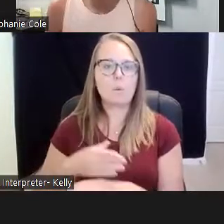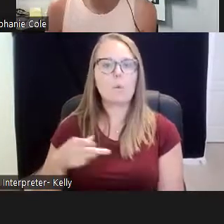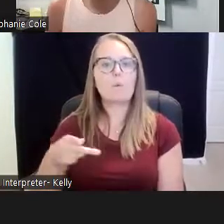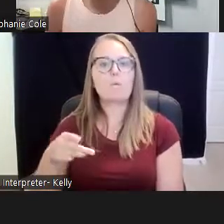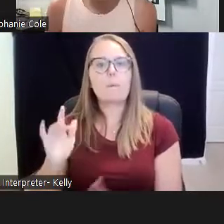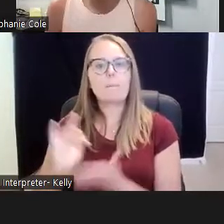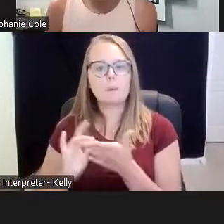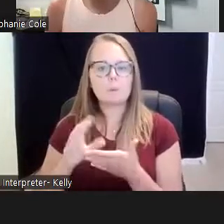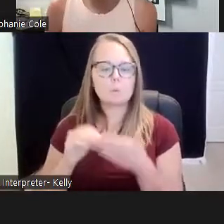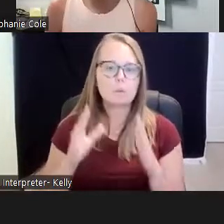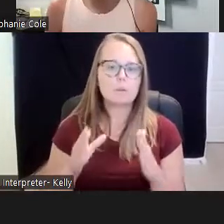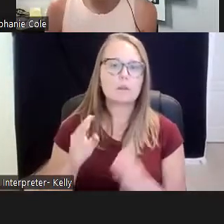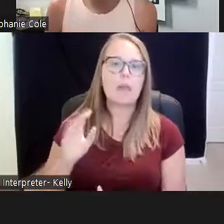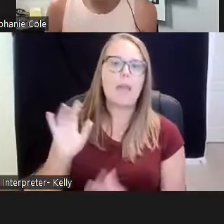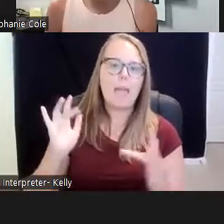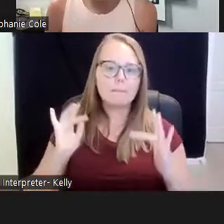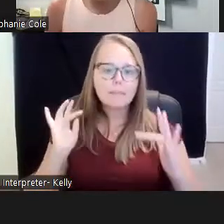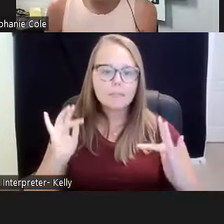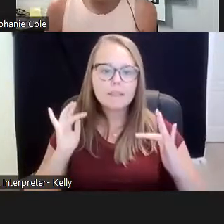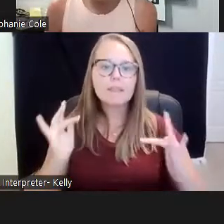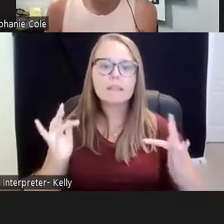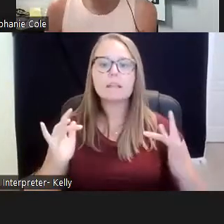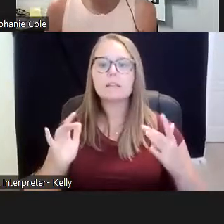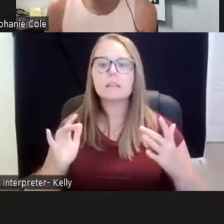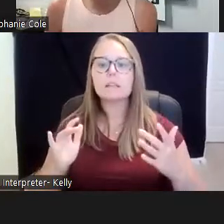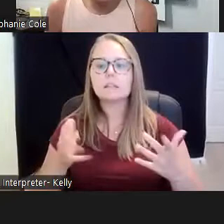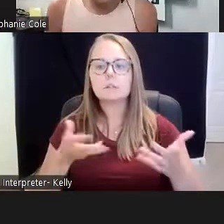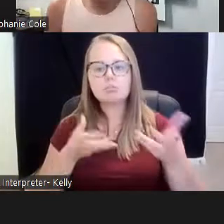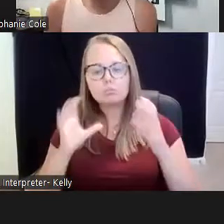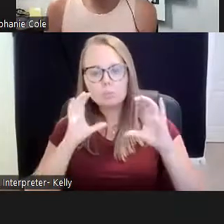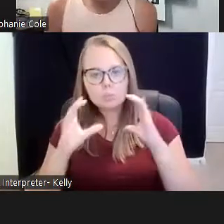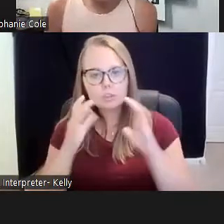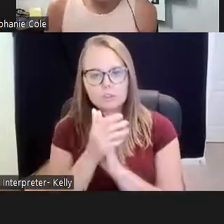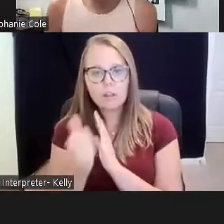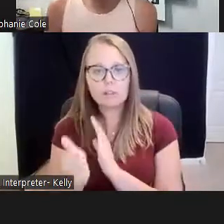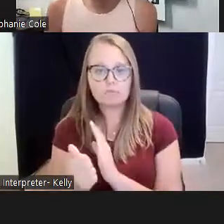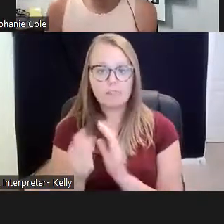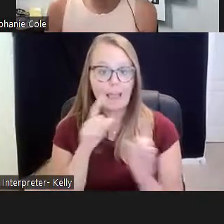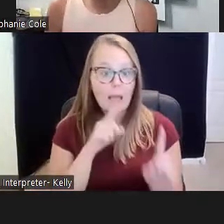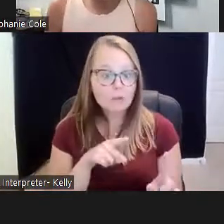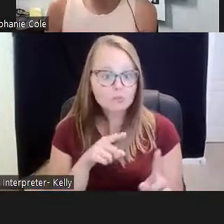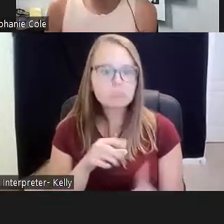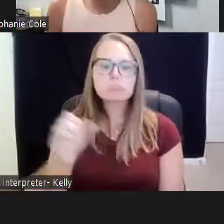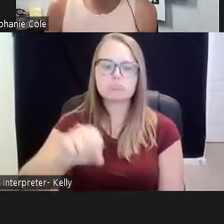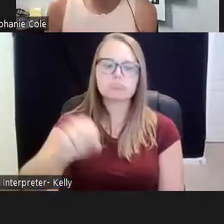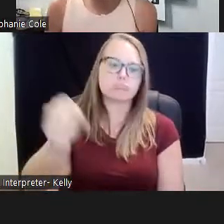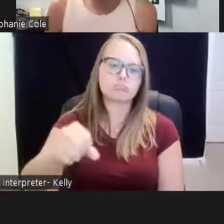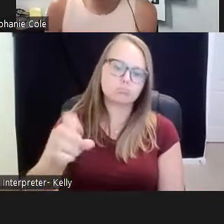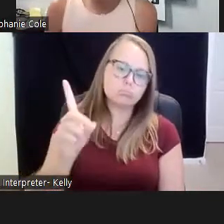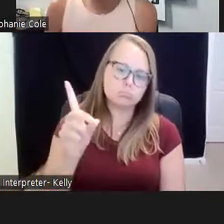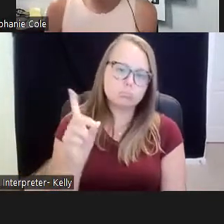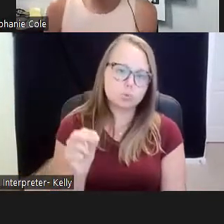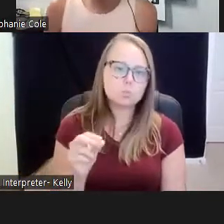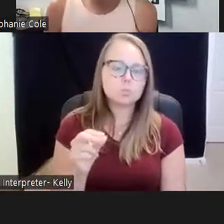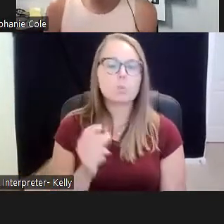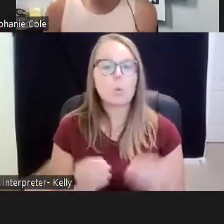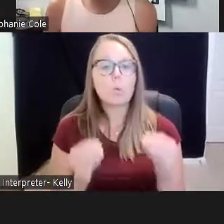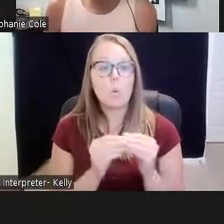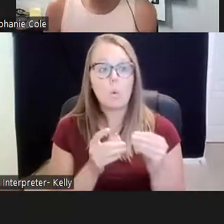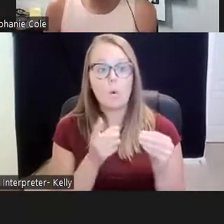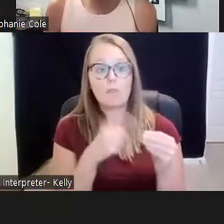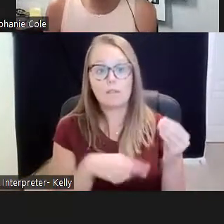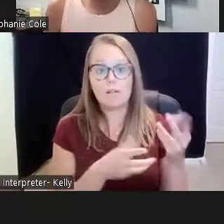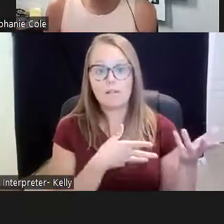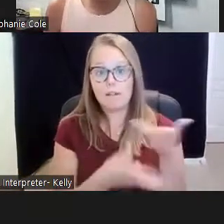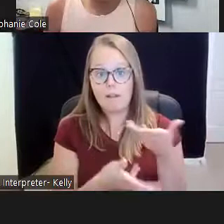communication skills and so on. And the result is, yes, they do. The more they engage with the older adults,